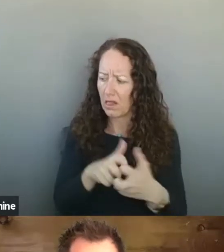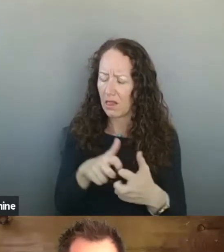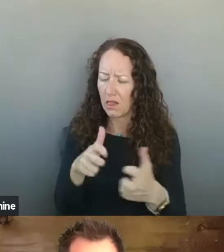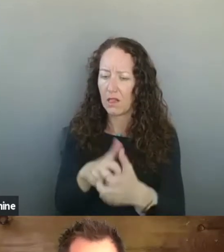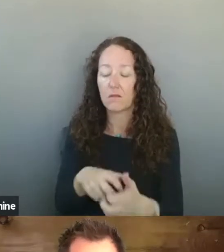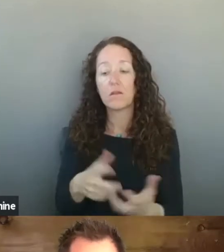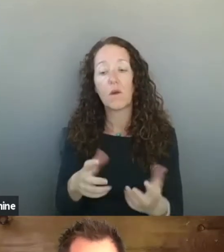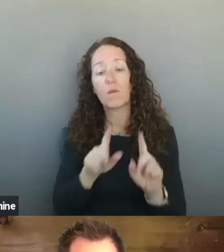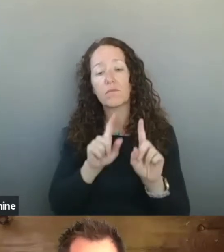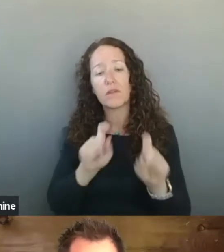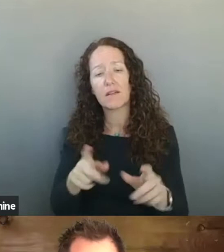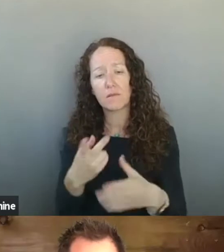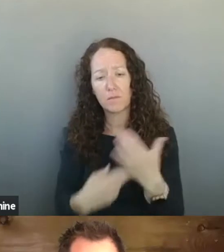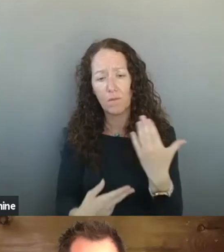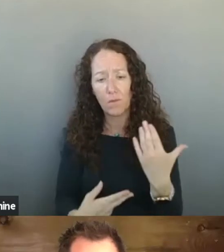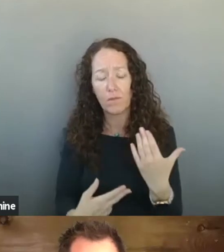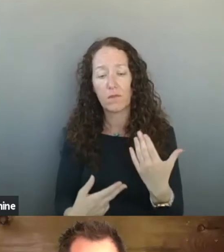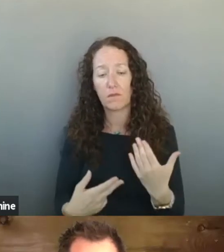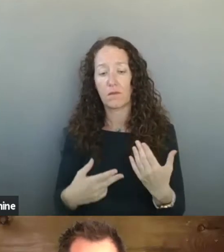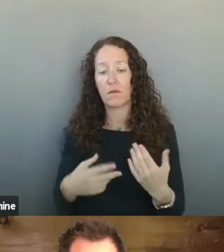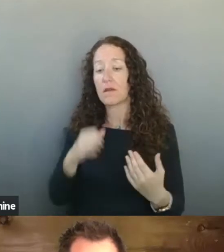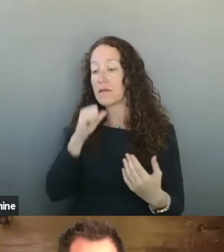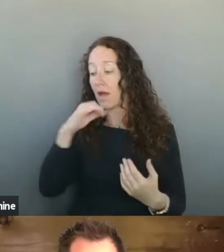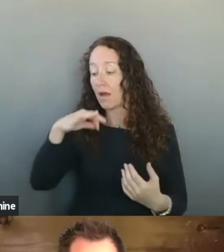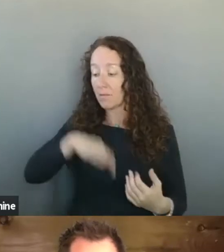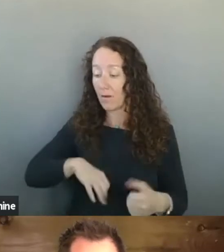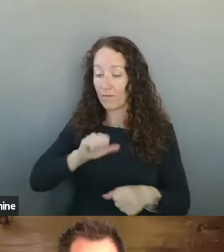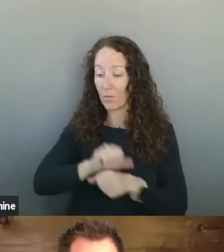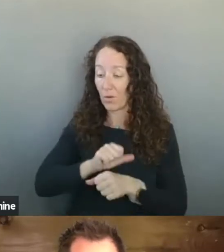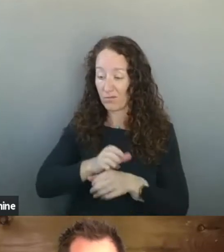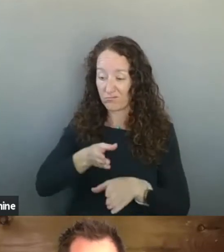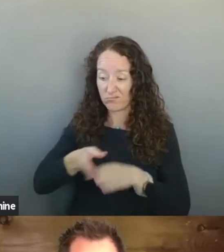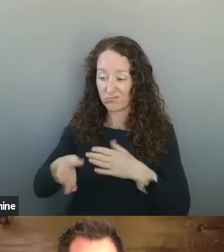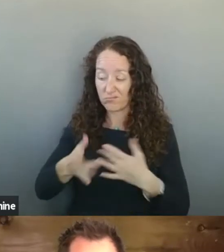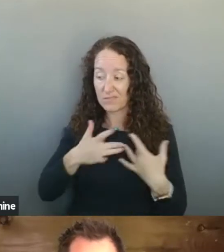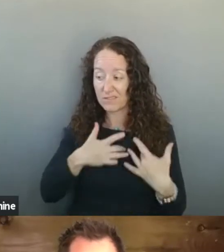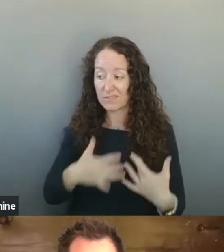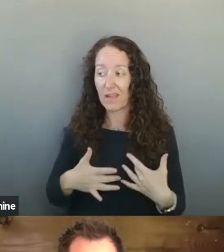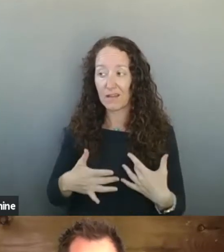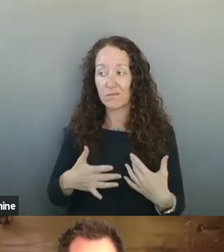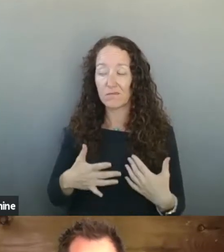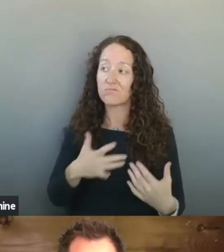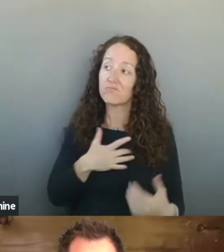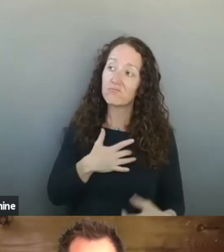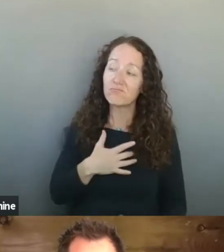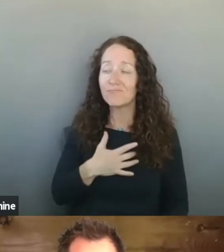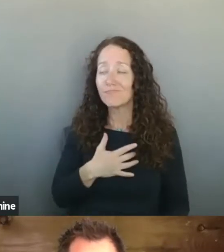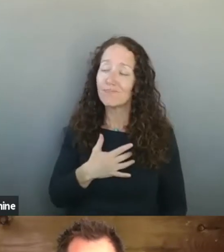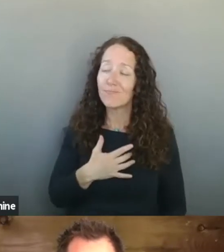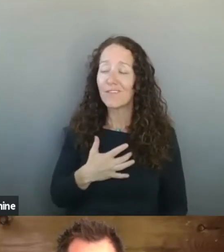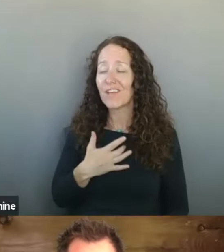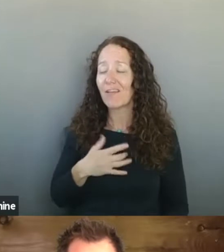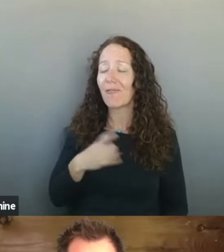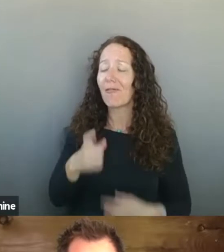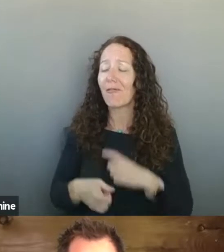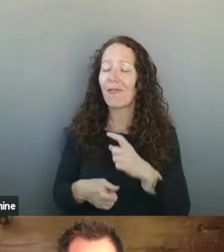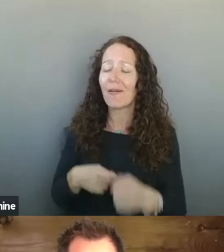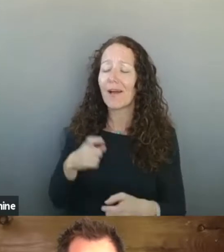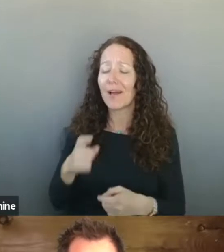nonprofit sector sort of appeals to our senses of charity and goodwill. And I'm curious to